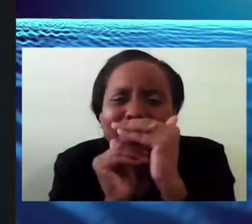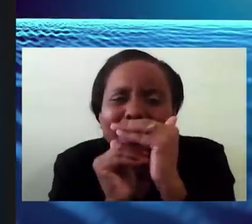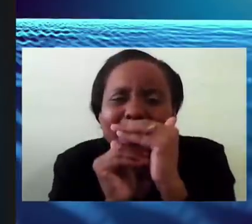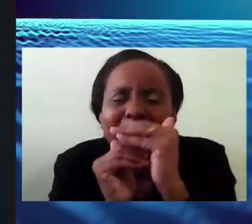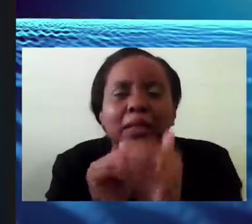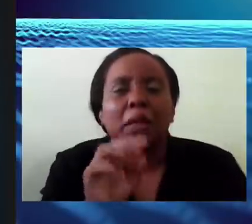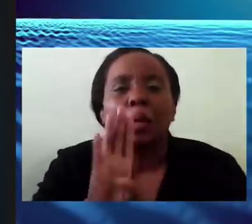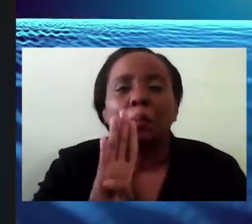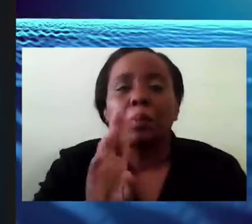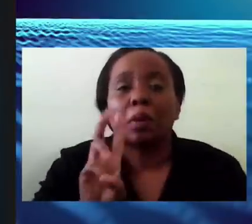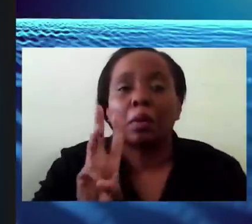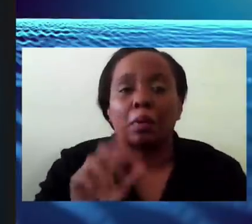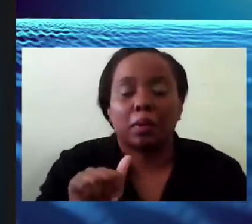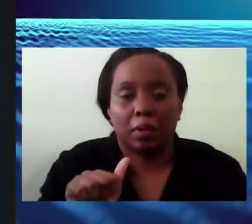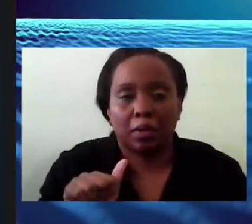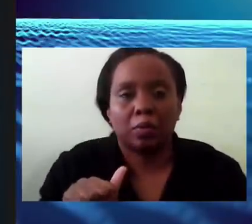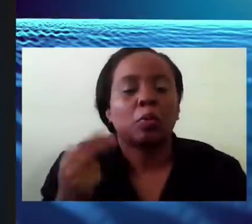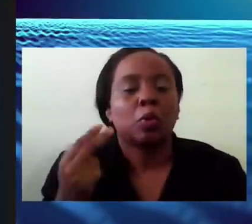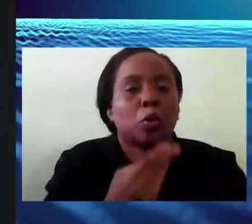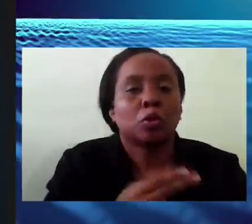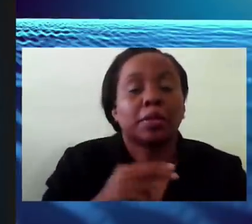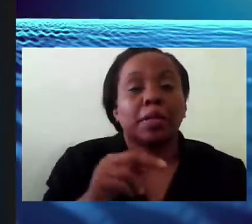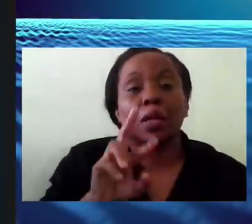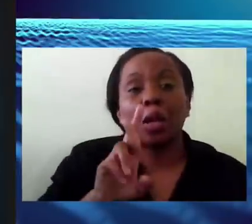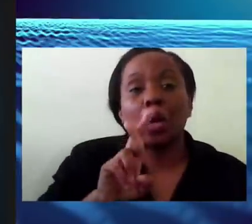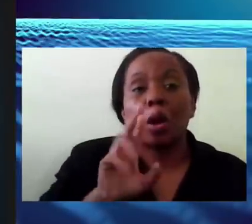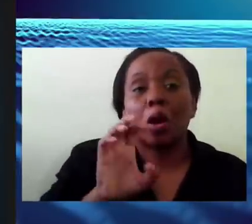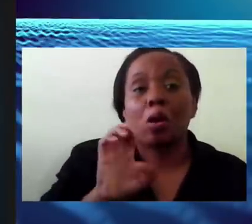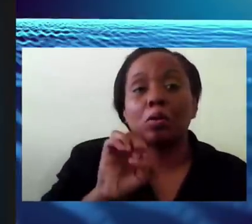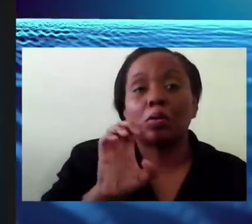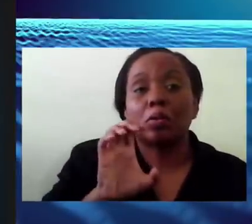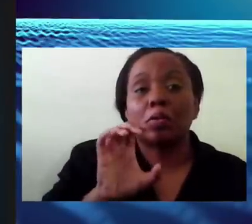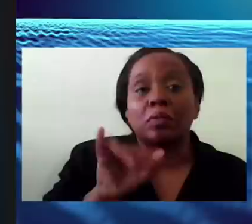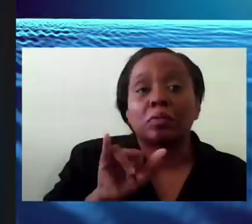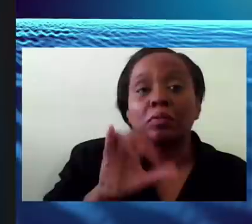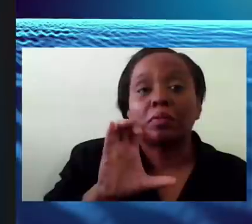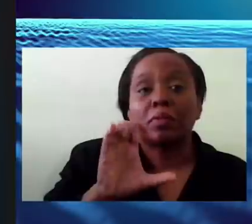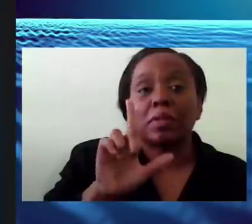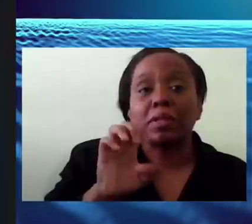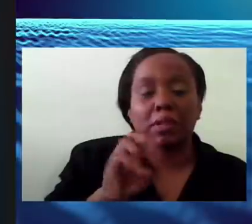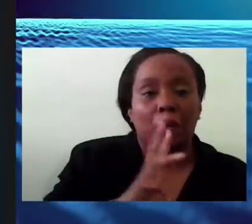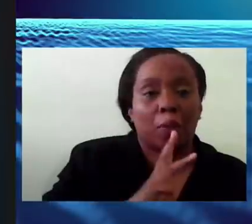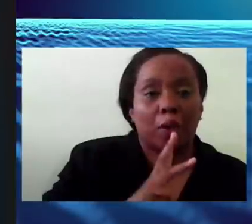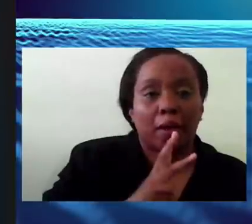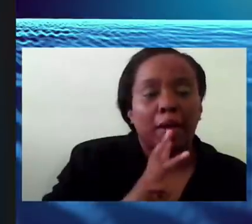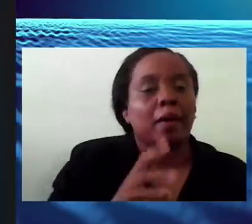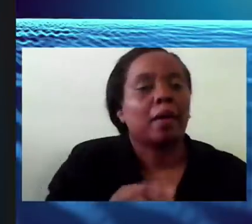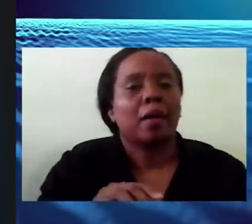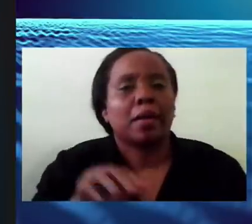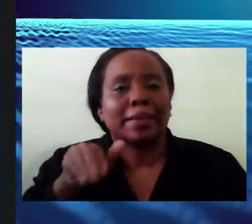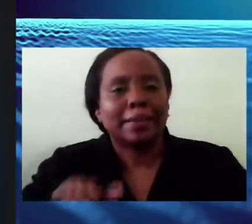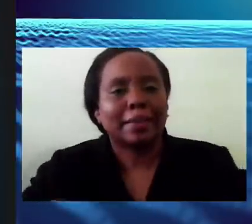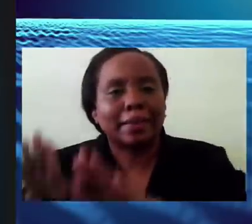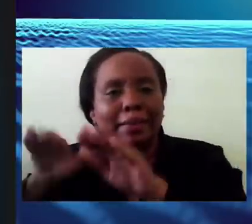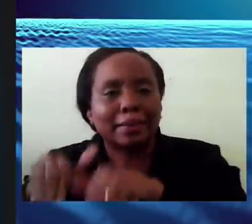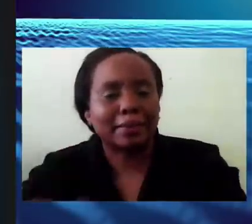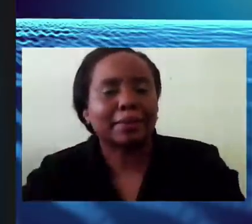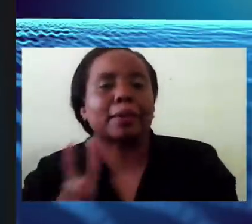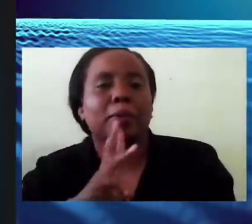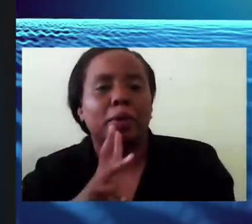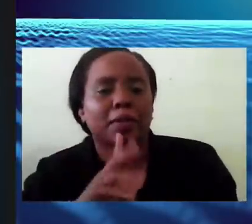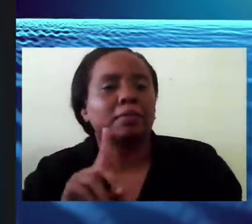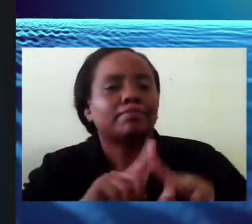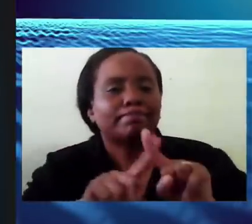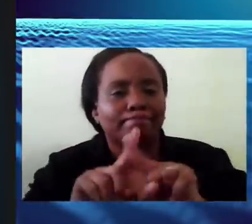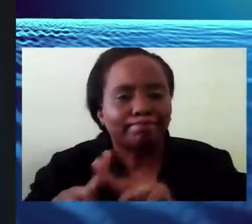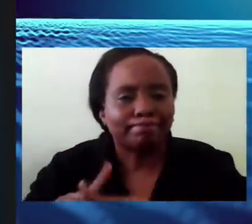way. And I want to assure Barbadians that the government is putting a lot of thought into what is being done. And